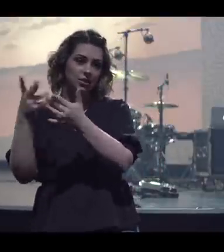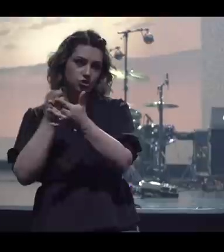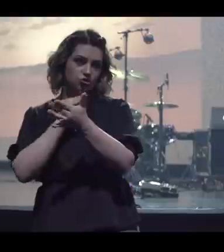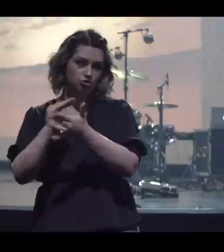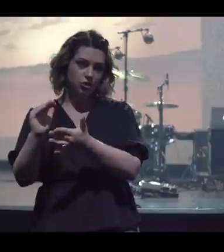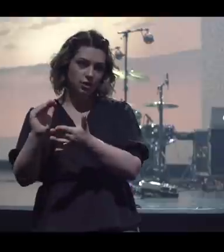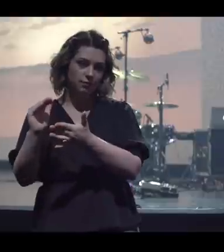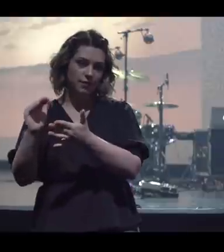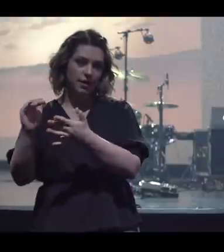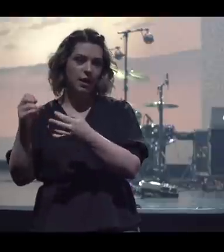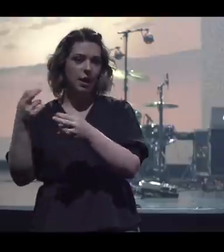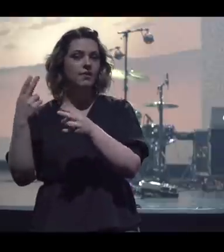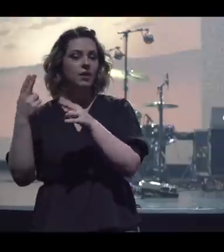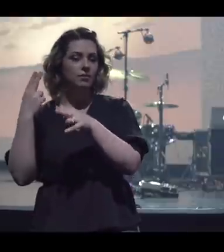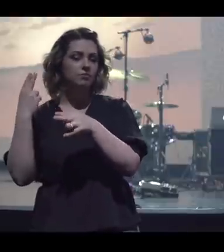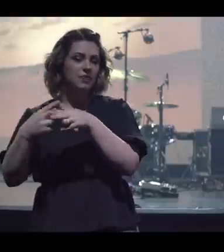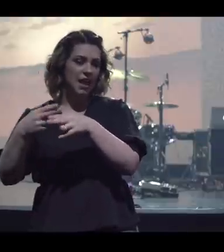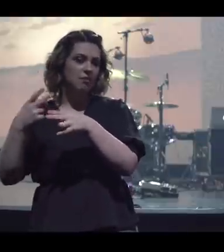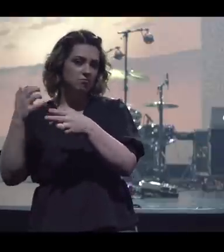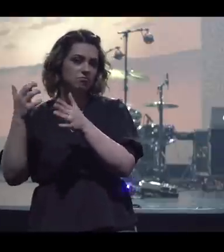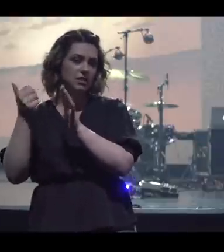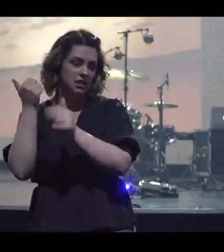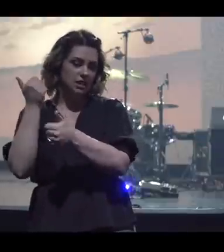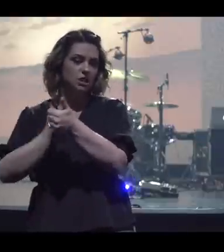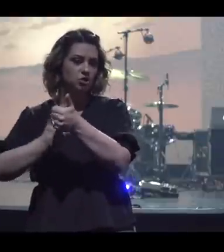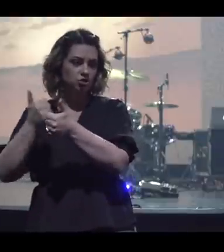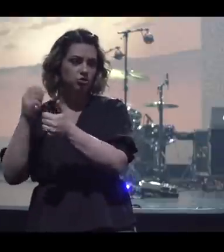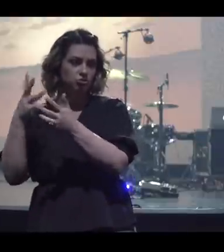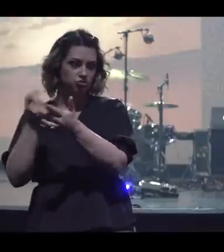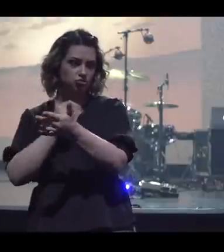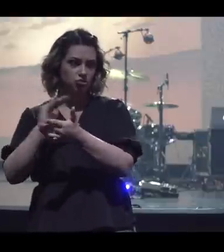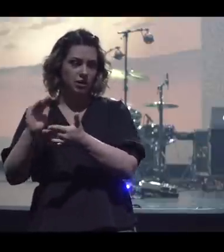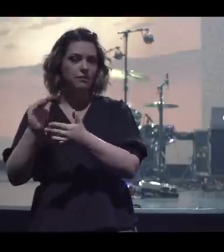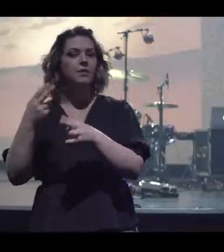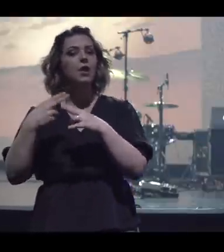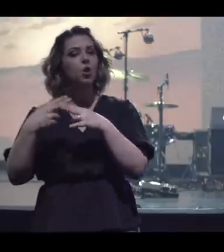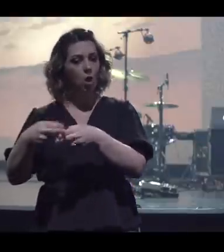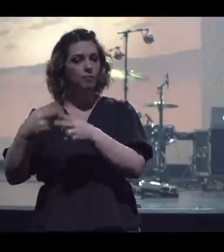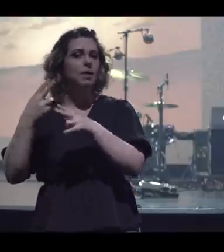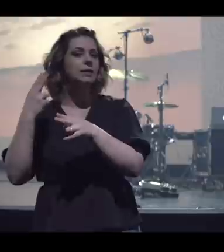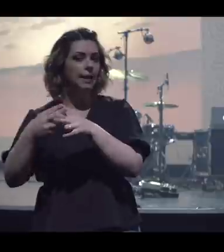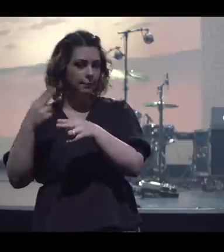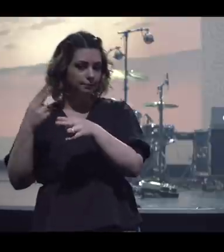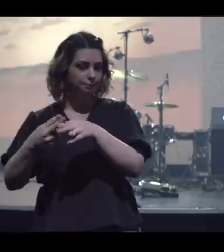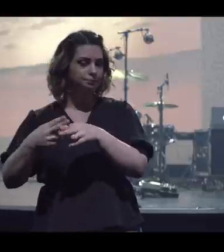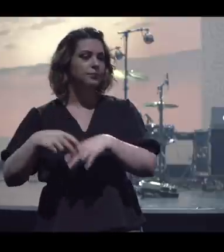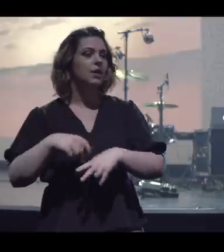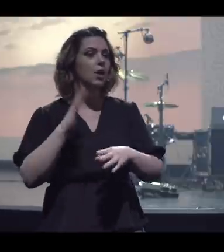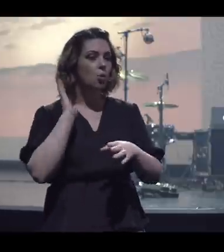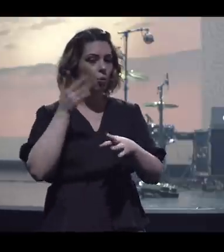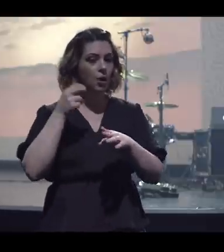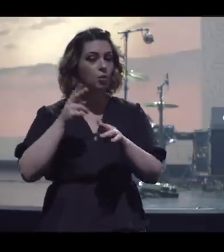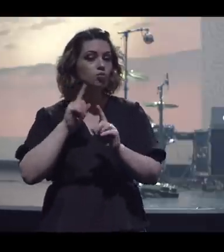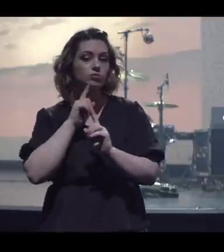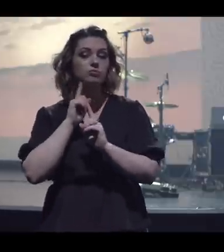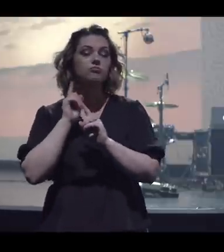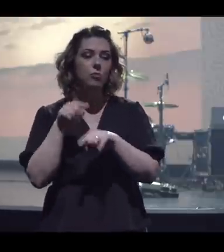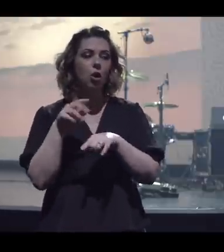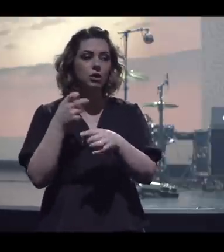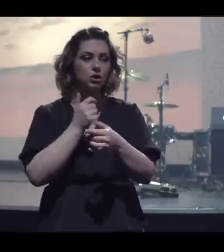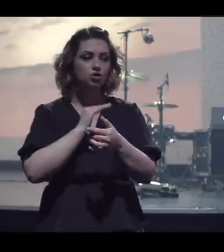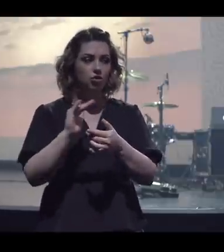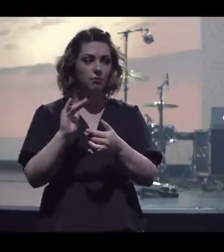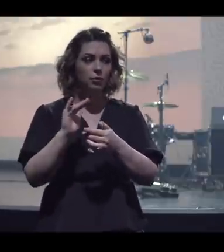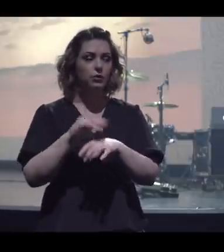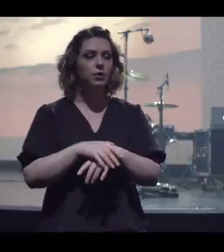a name. And the shepherd will call his sheep by name, and they will respond to the shepherd when